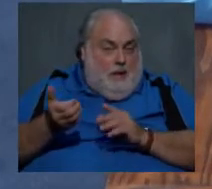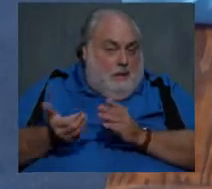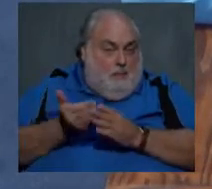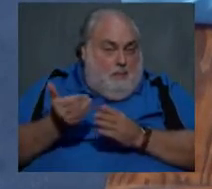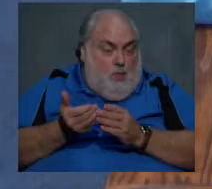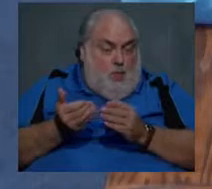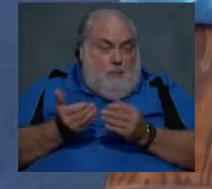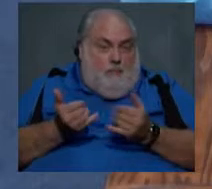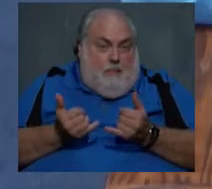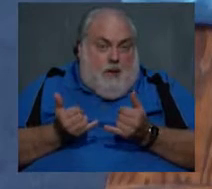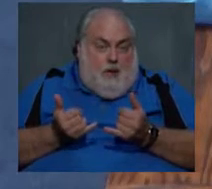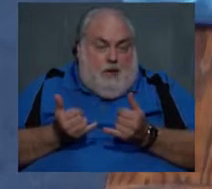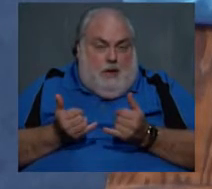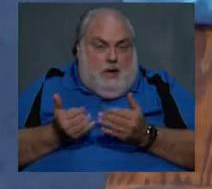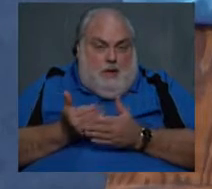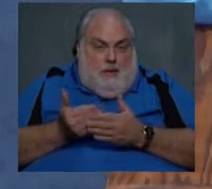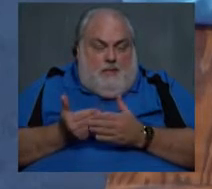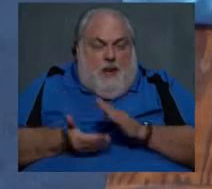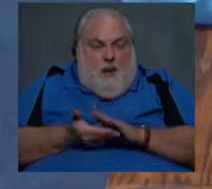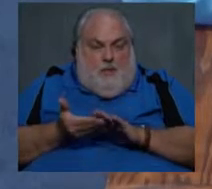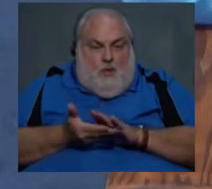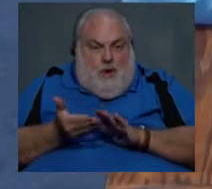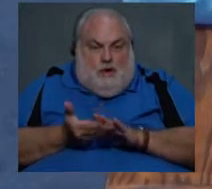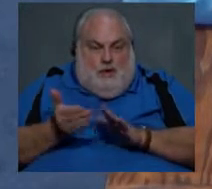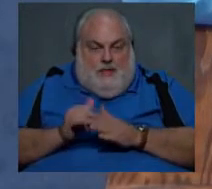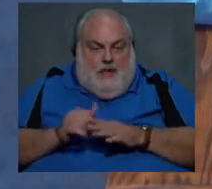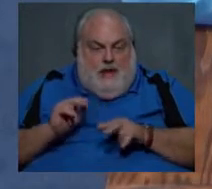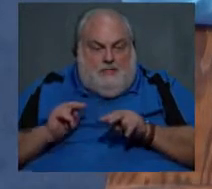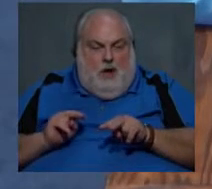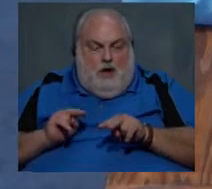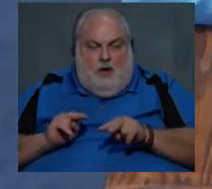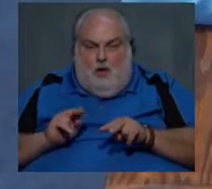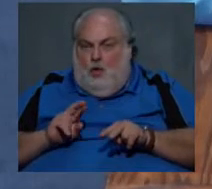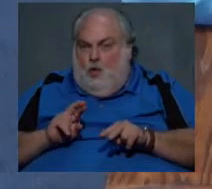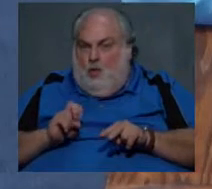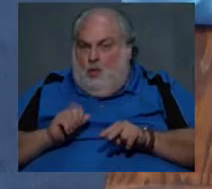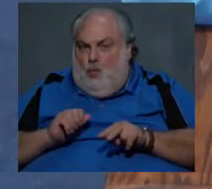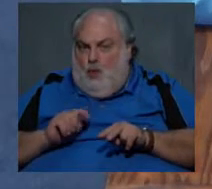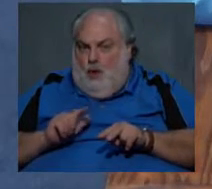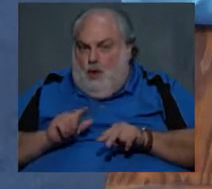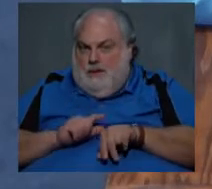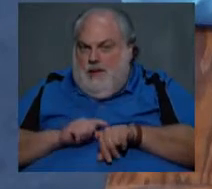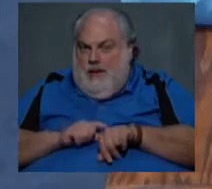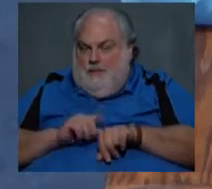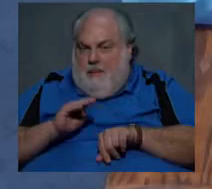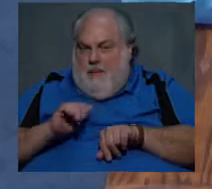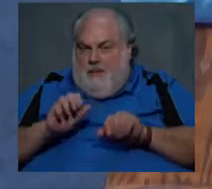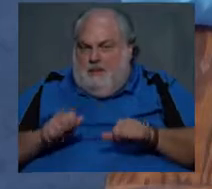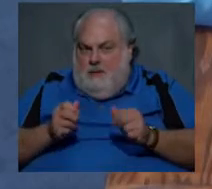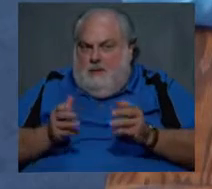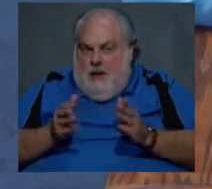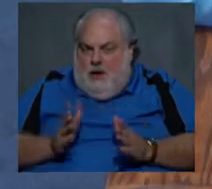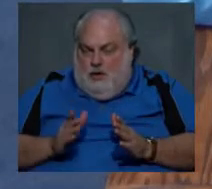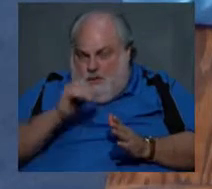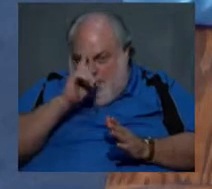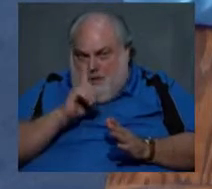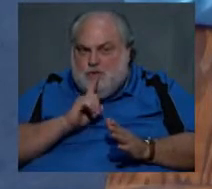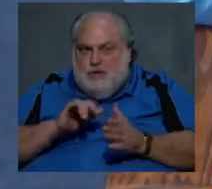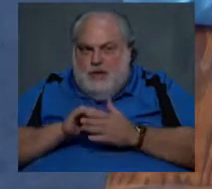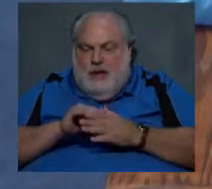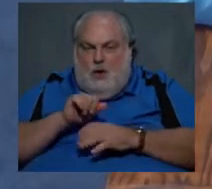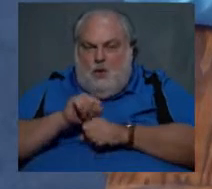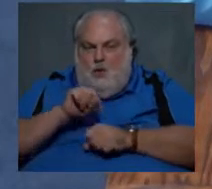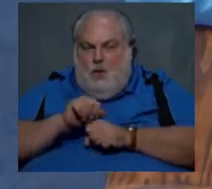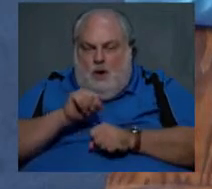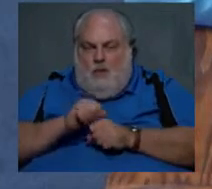equipment is that the operation of the equipment is actually monitored in real time by the equipment supplier to make sure that it's performing